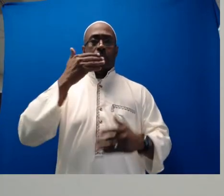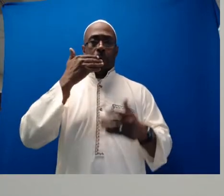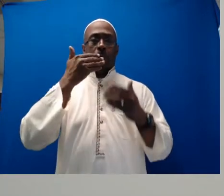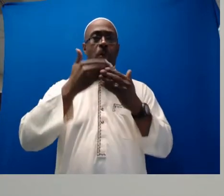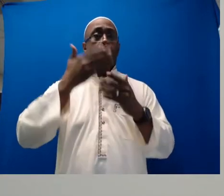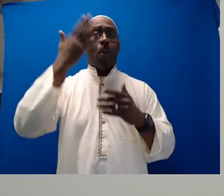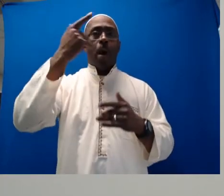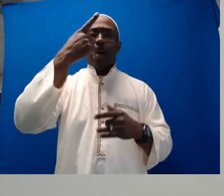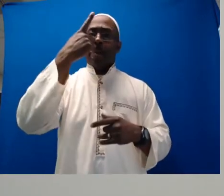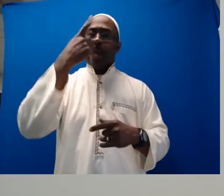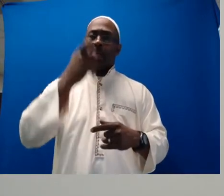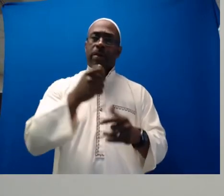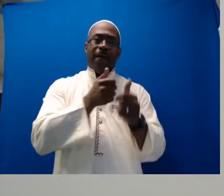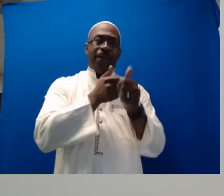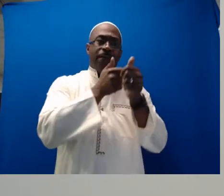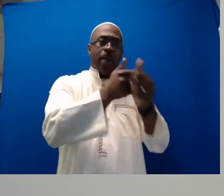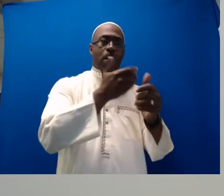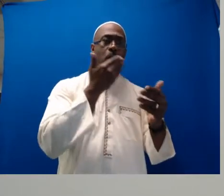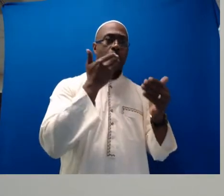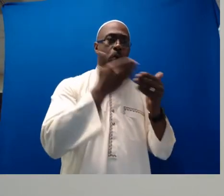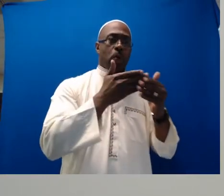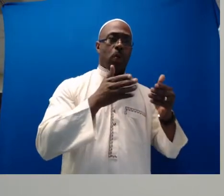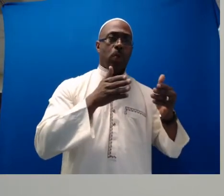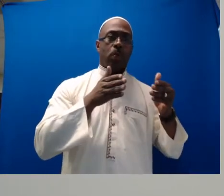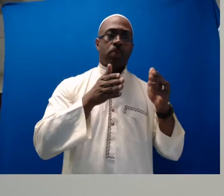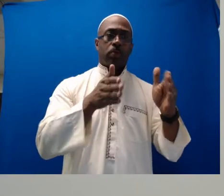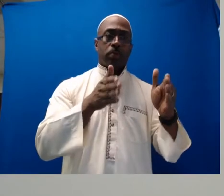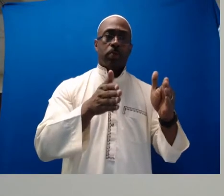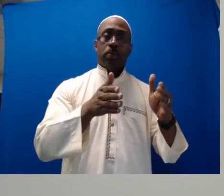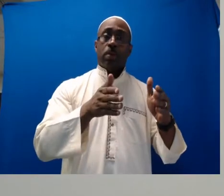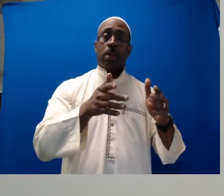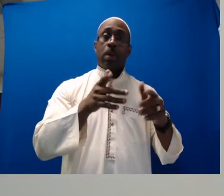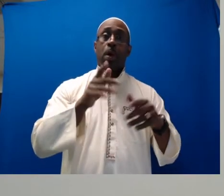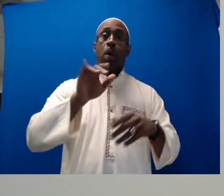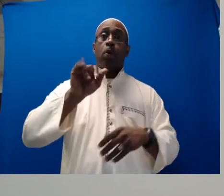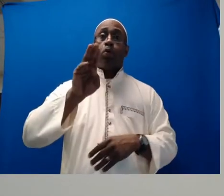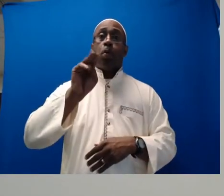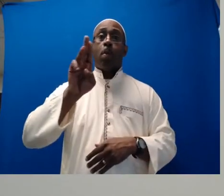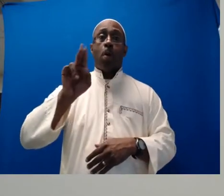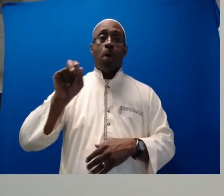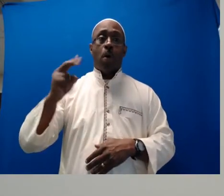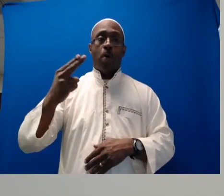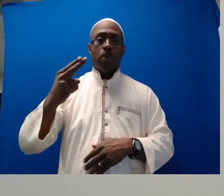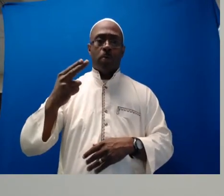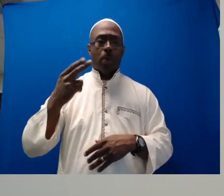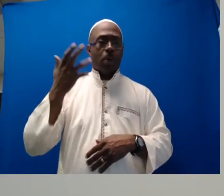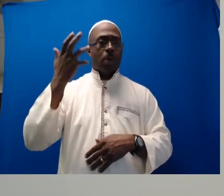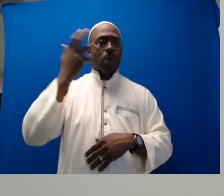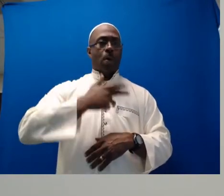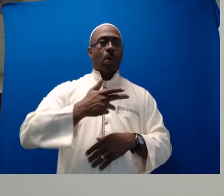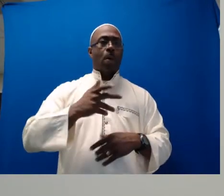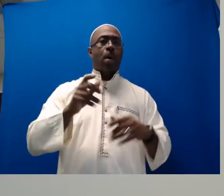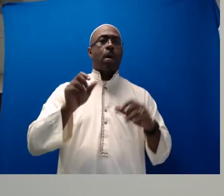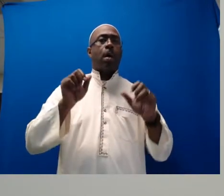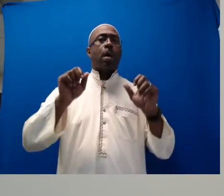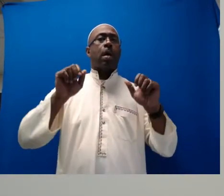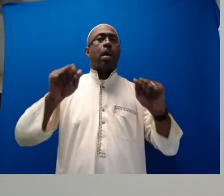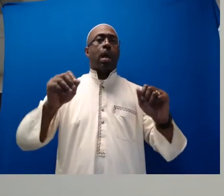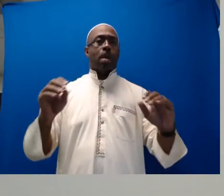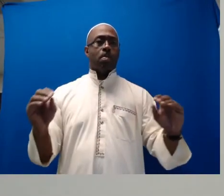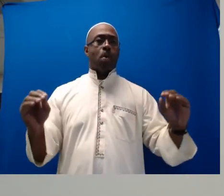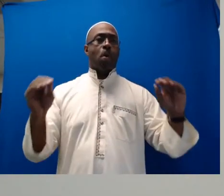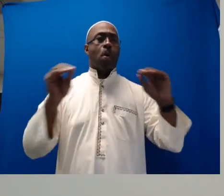guidance, so that the Jum'ah itself is inshallah ta'ala going to further be enhanced